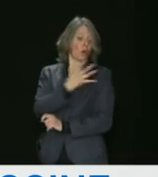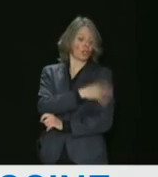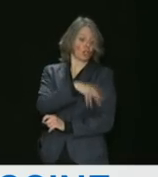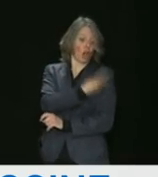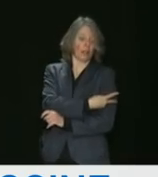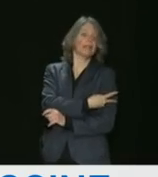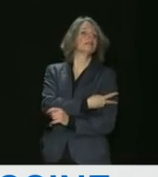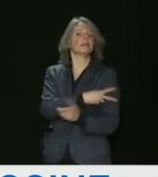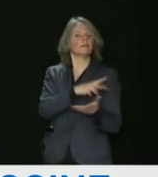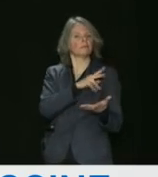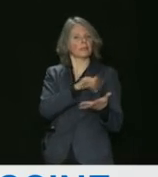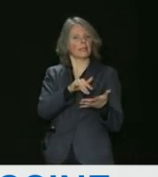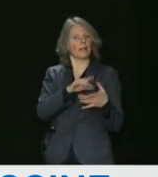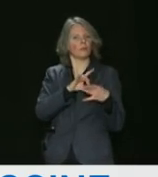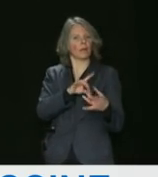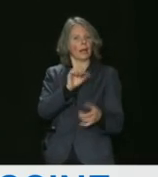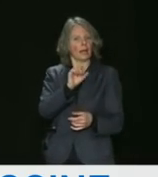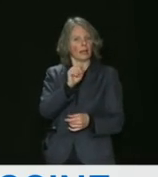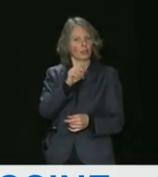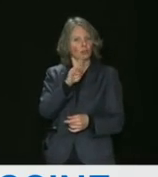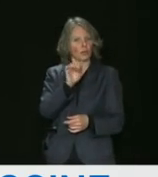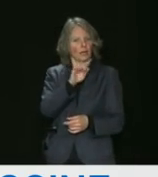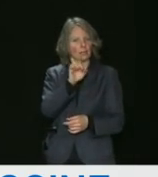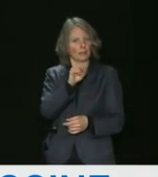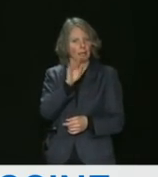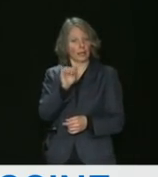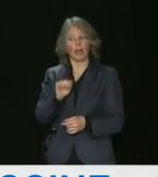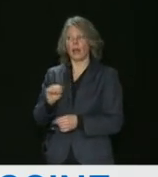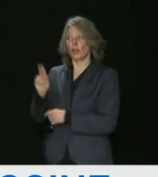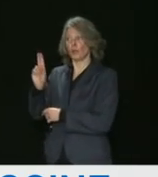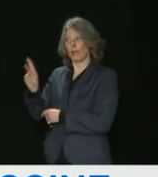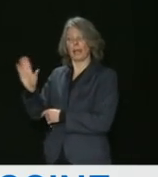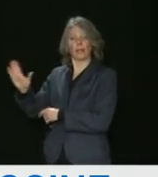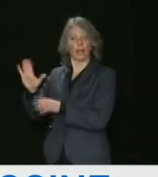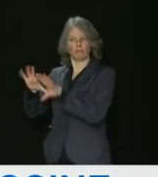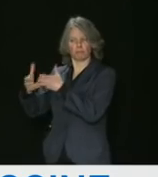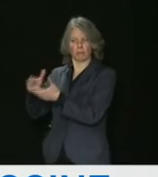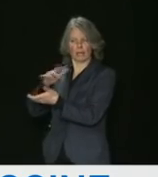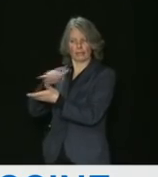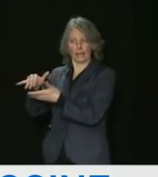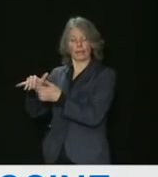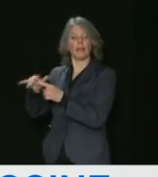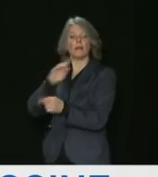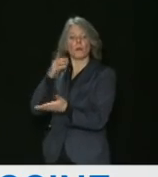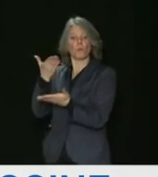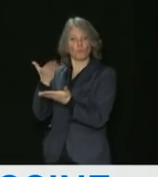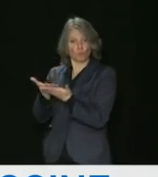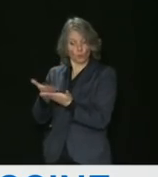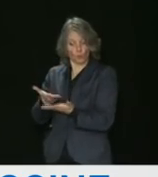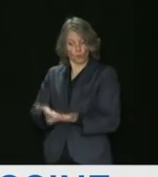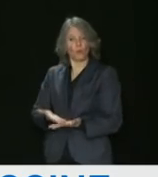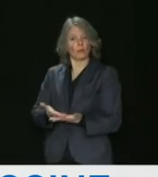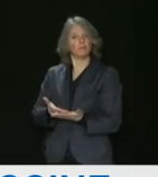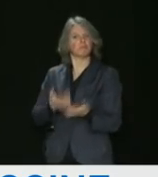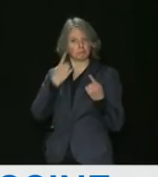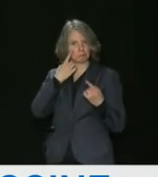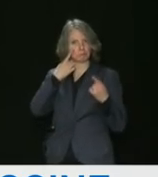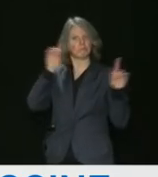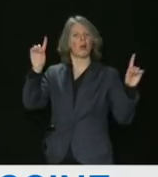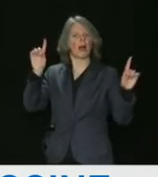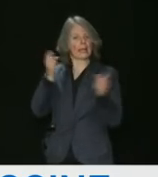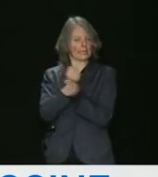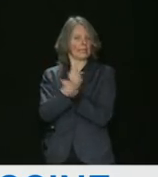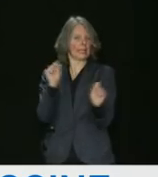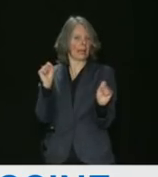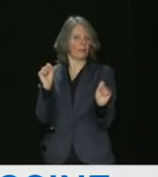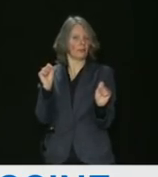AstraZeneca vaccine or in the UK. The data in the real world shows that these are exceptionally effective vaccines, safe